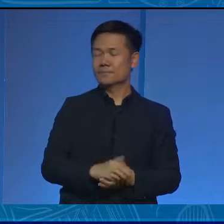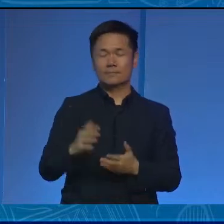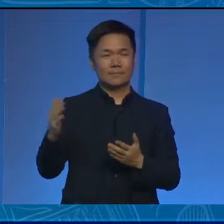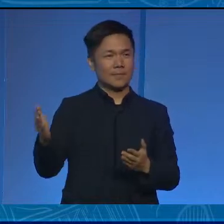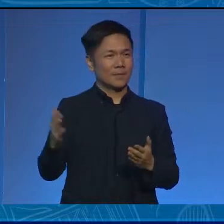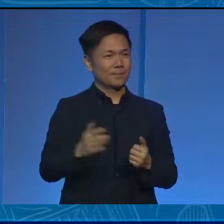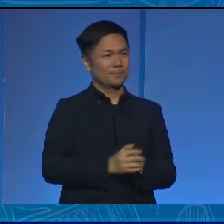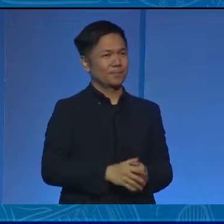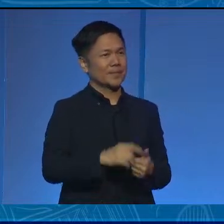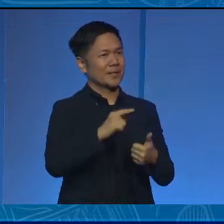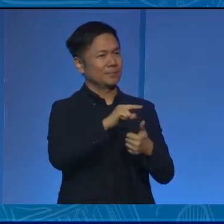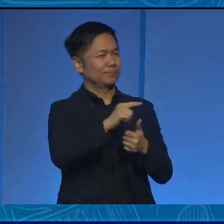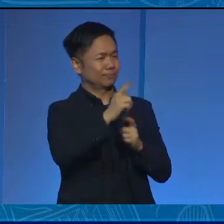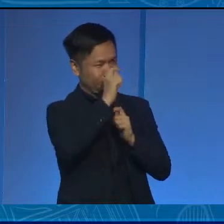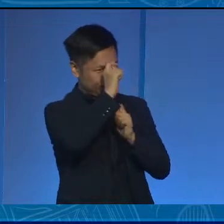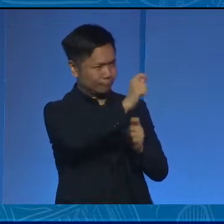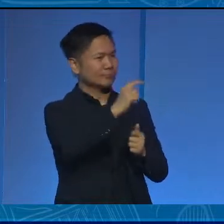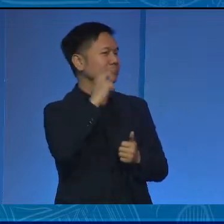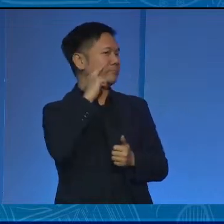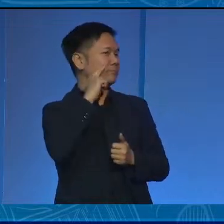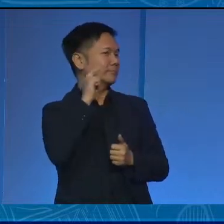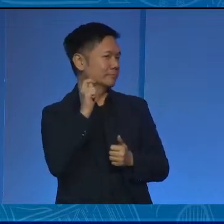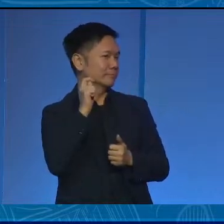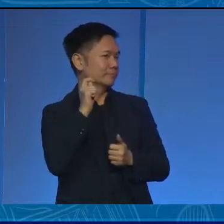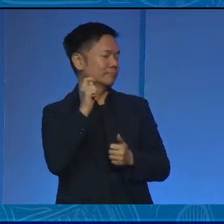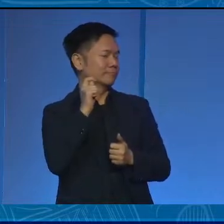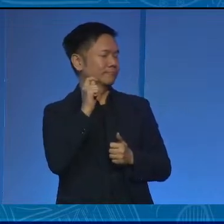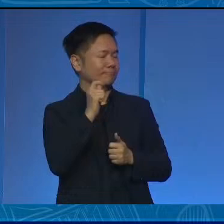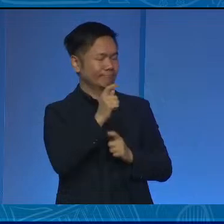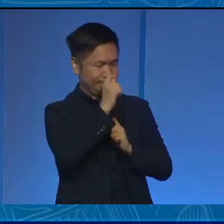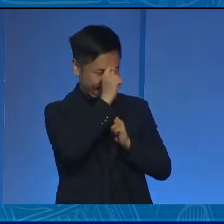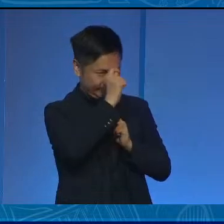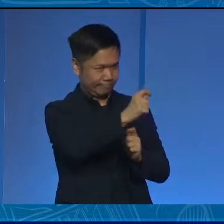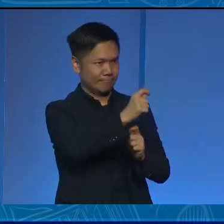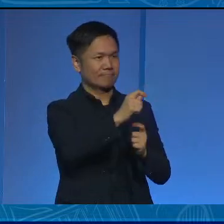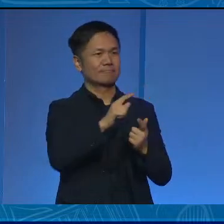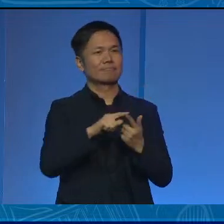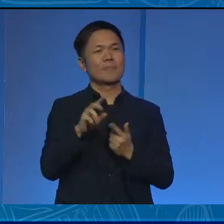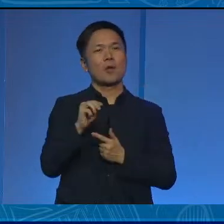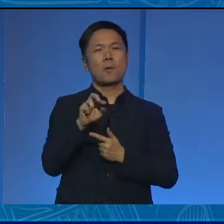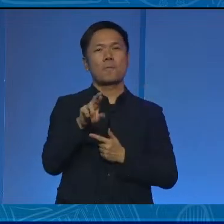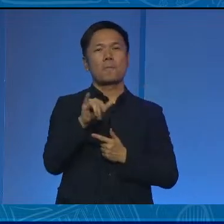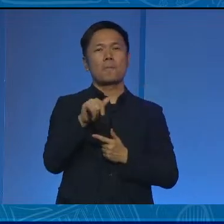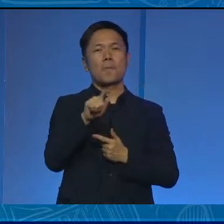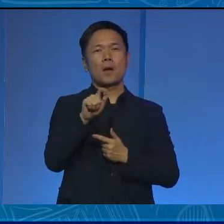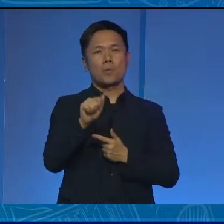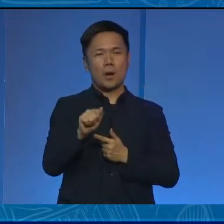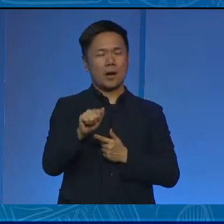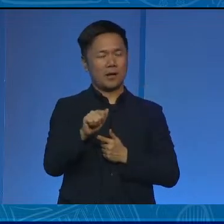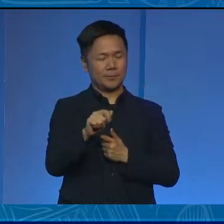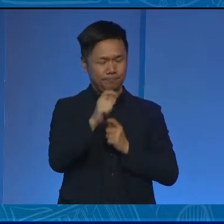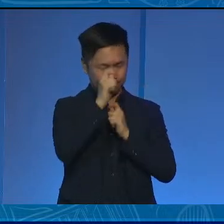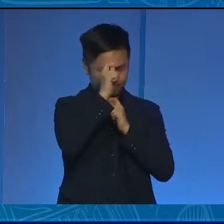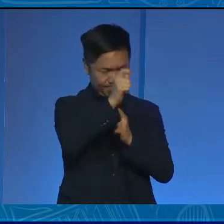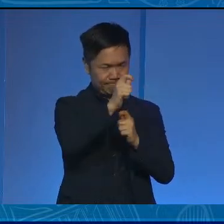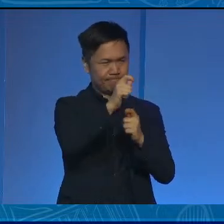Secretary Gilberto Teodoro Jr., Secretary Maria Antonia Yulo